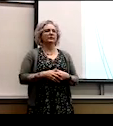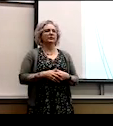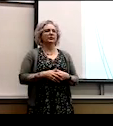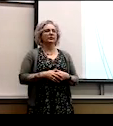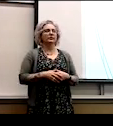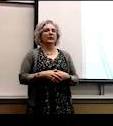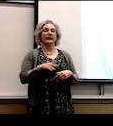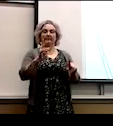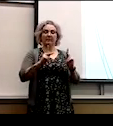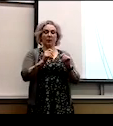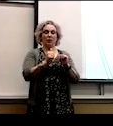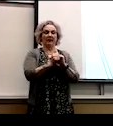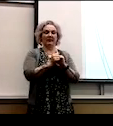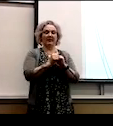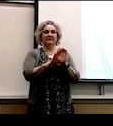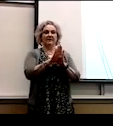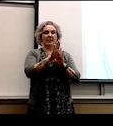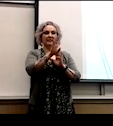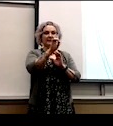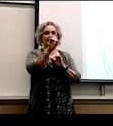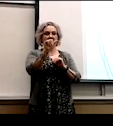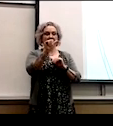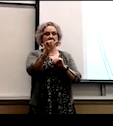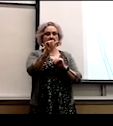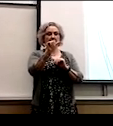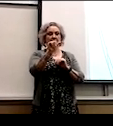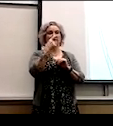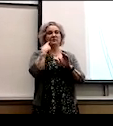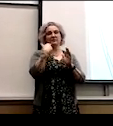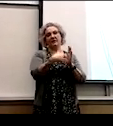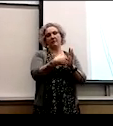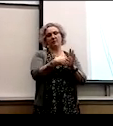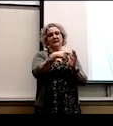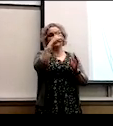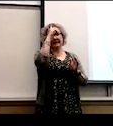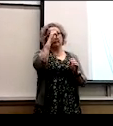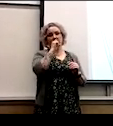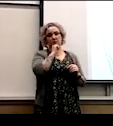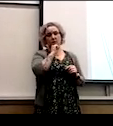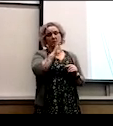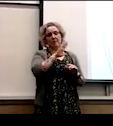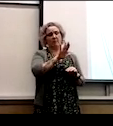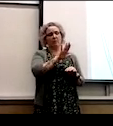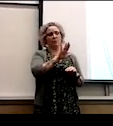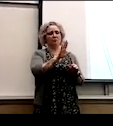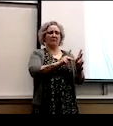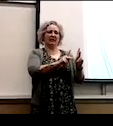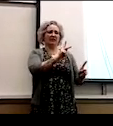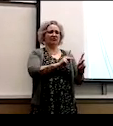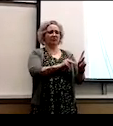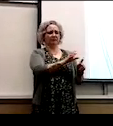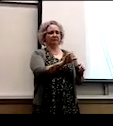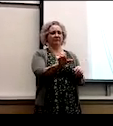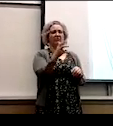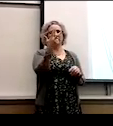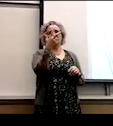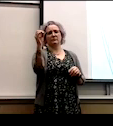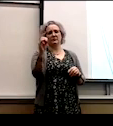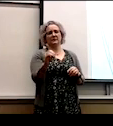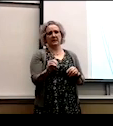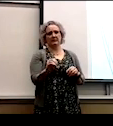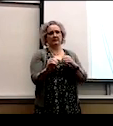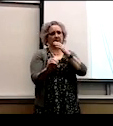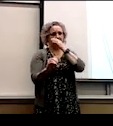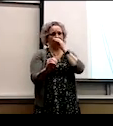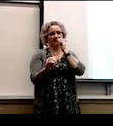disabilities, I guess Down syndrome about 3%, but they're neglected in research. It's a little bit